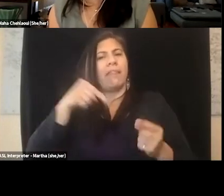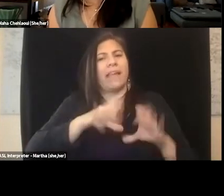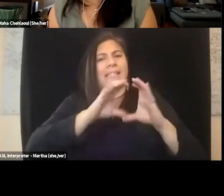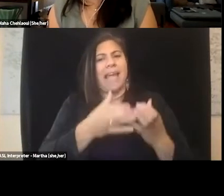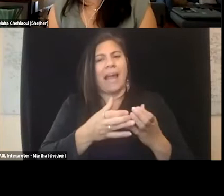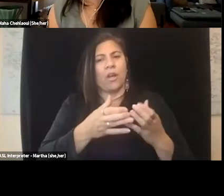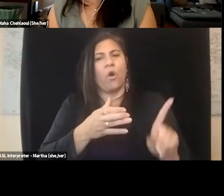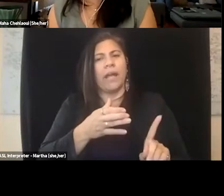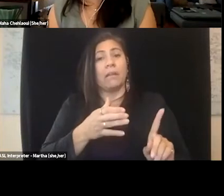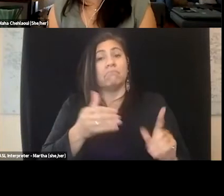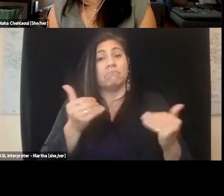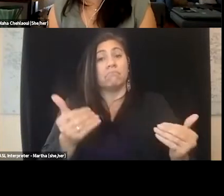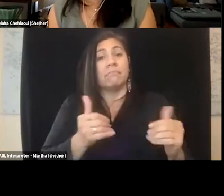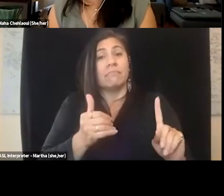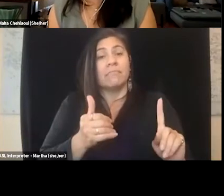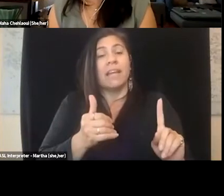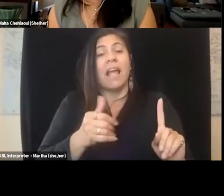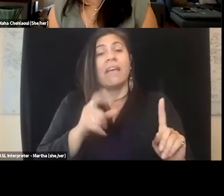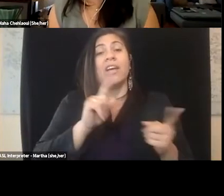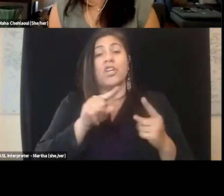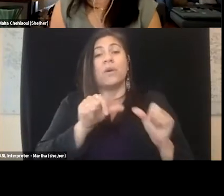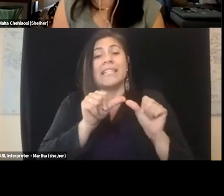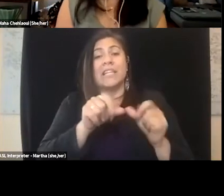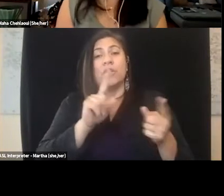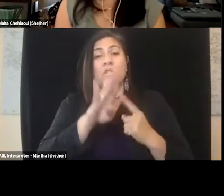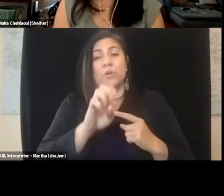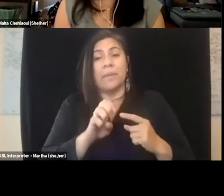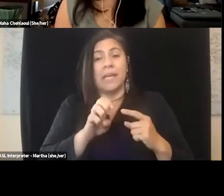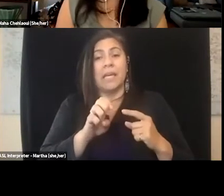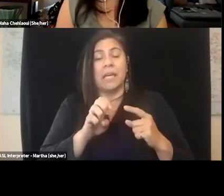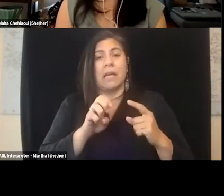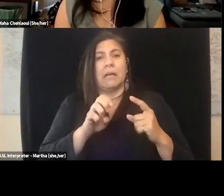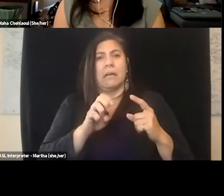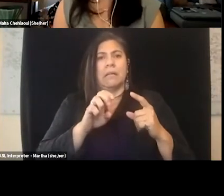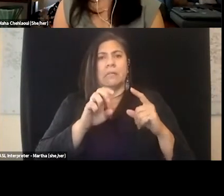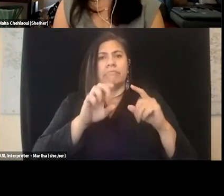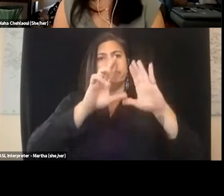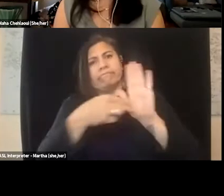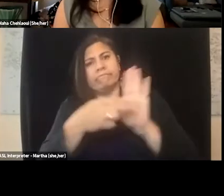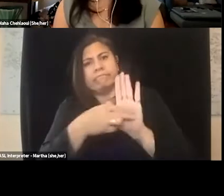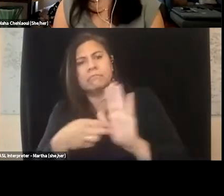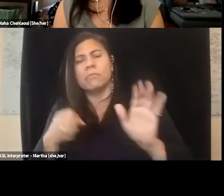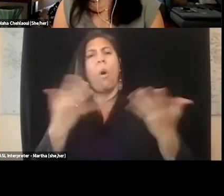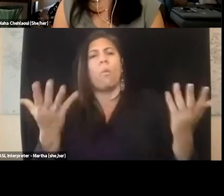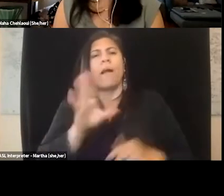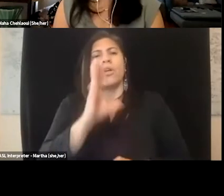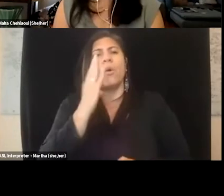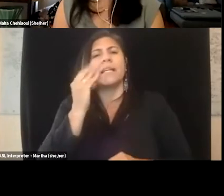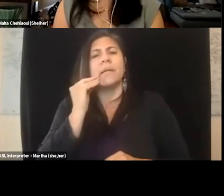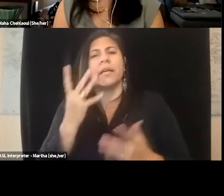you felt like you continue to be marginalized and sent out on same roles? Like, what's your experience been? Well, I just want to